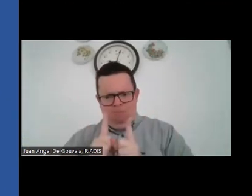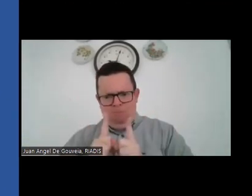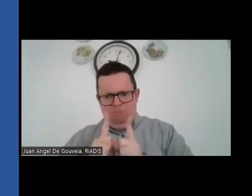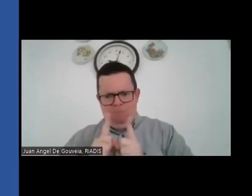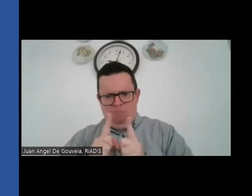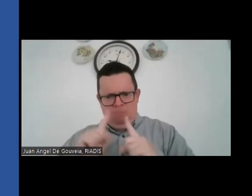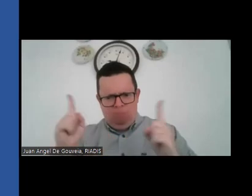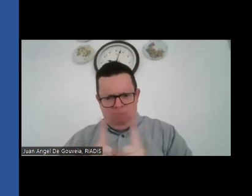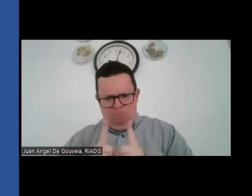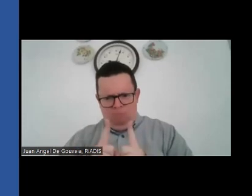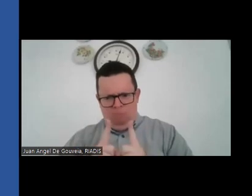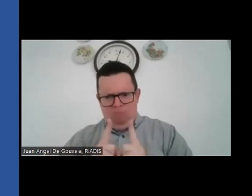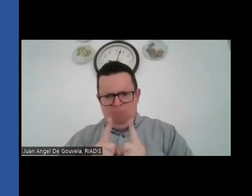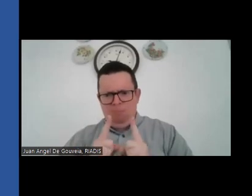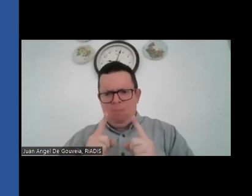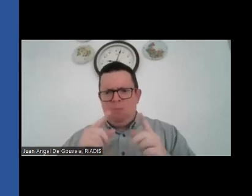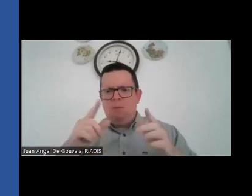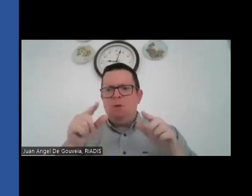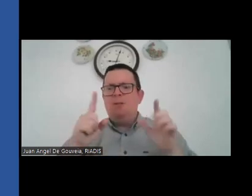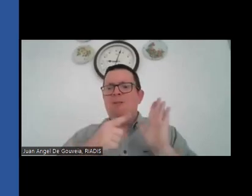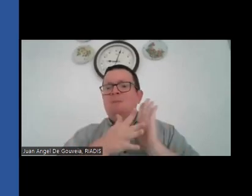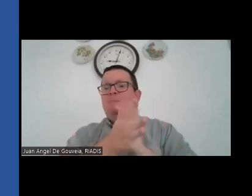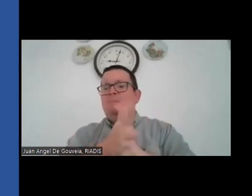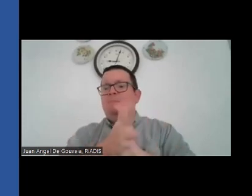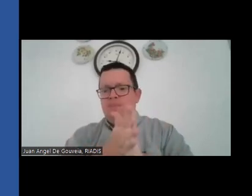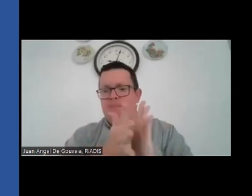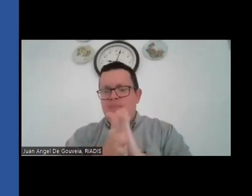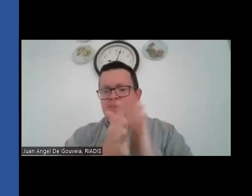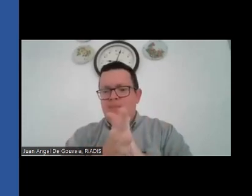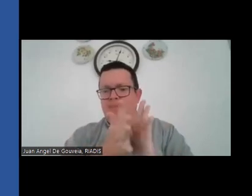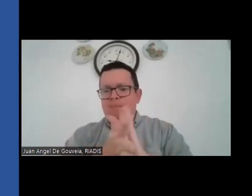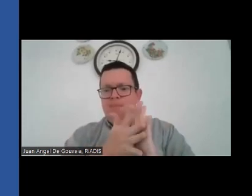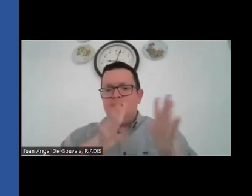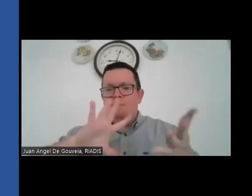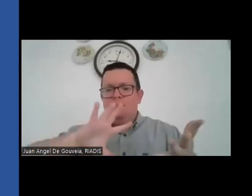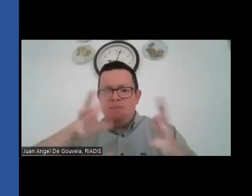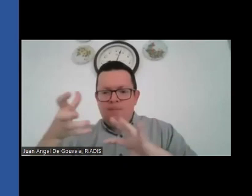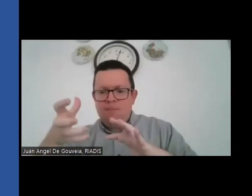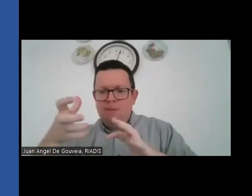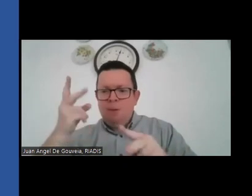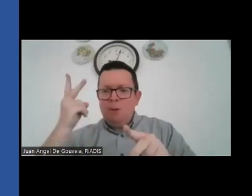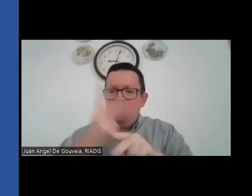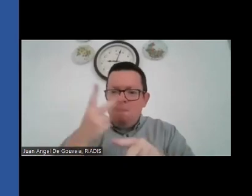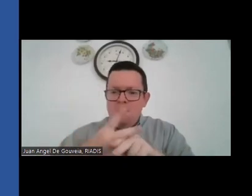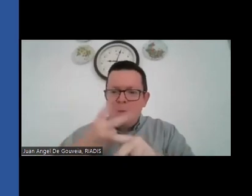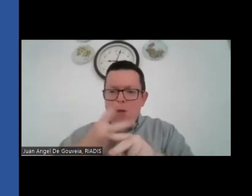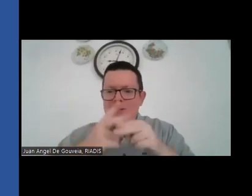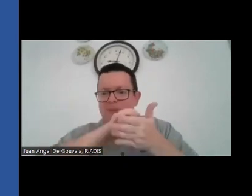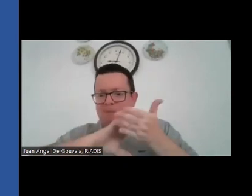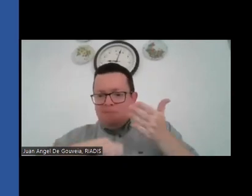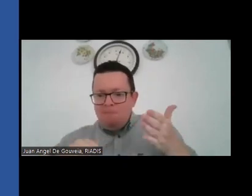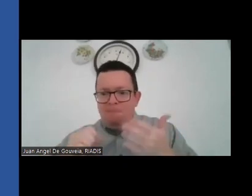What our guiding principle? This disaster risk reduction requires the involvement and collaboration of the